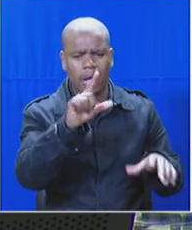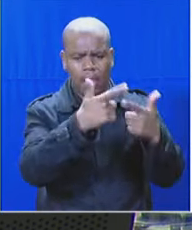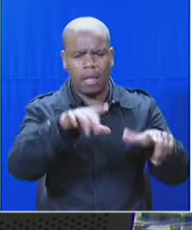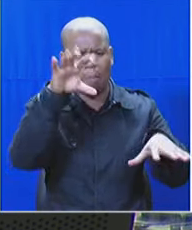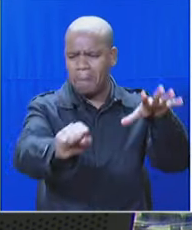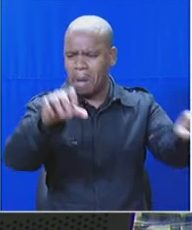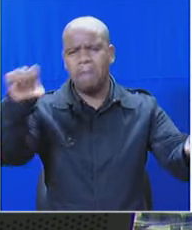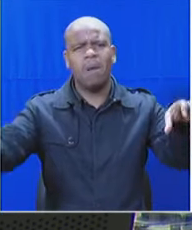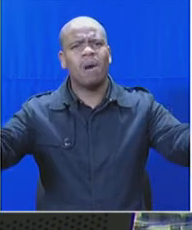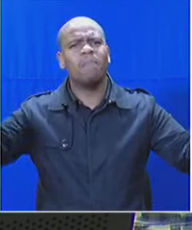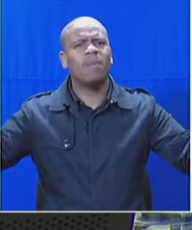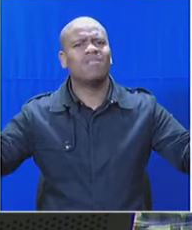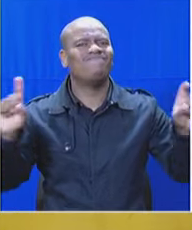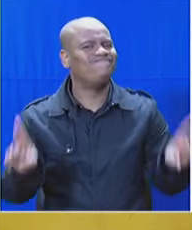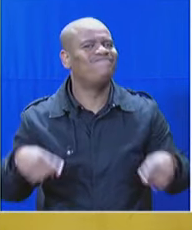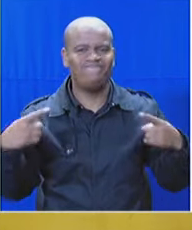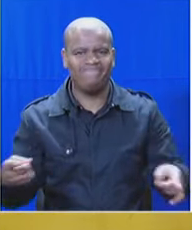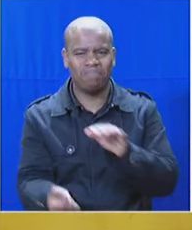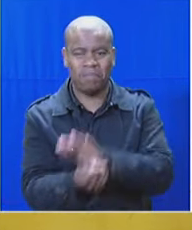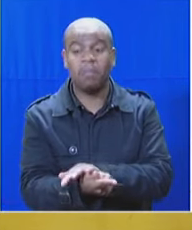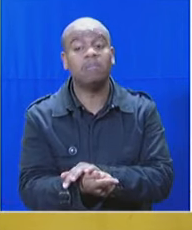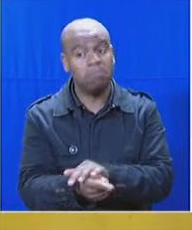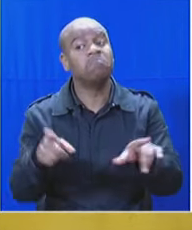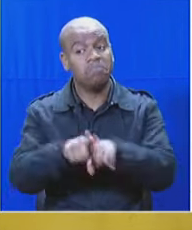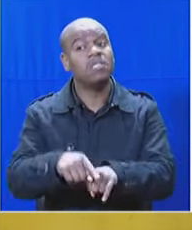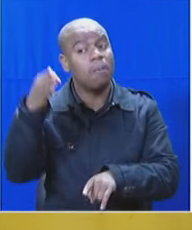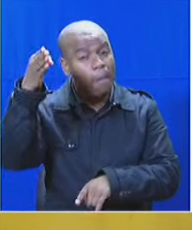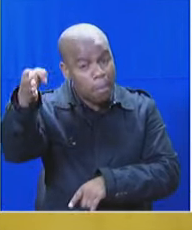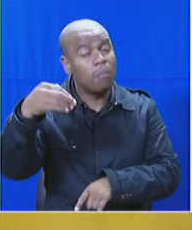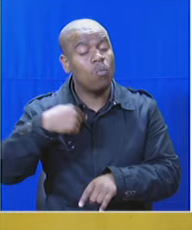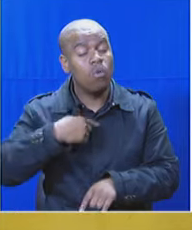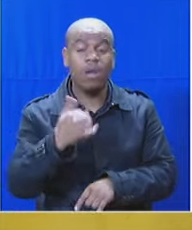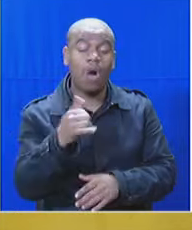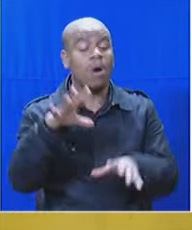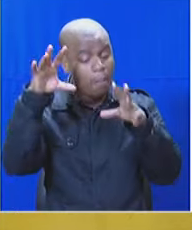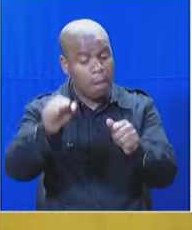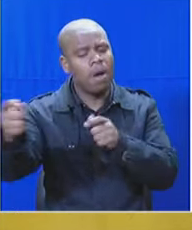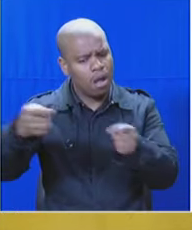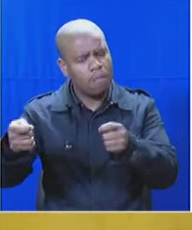nani nawuphatha nizawuyiguqula lento niyithethayo, ngoba nizawuyazi into yoba